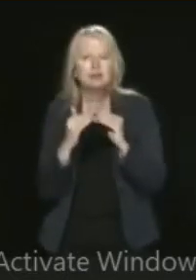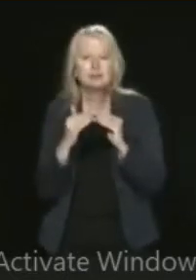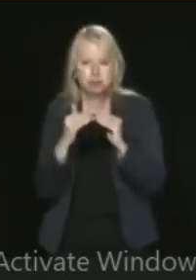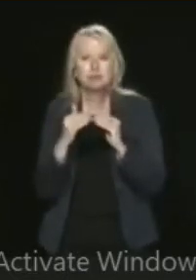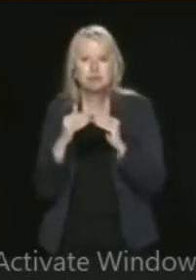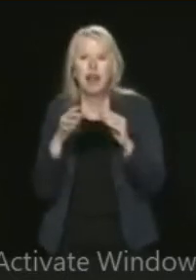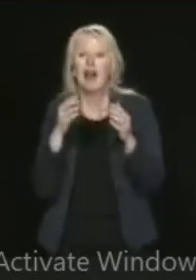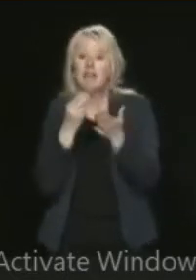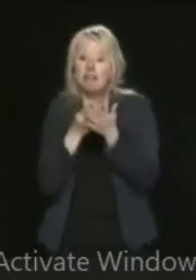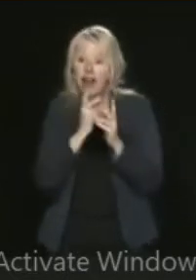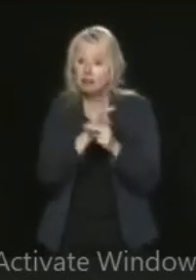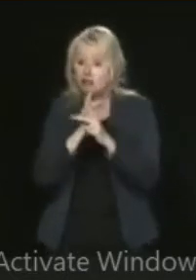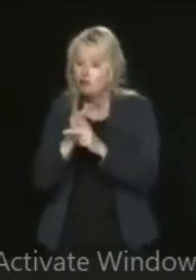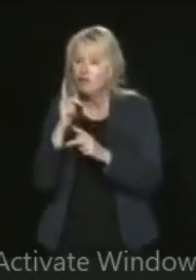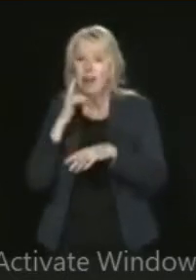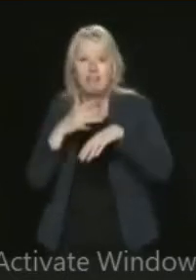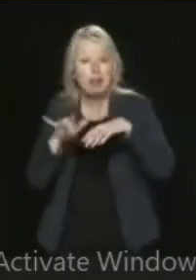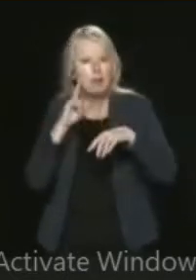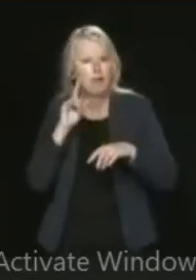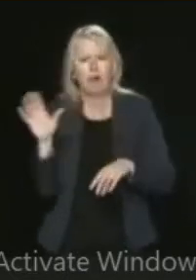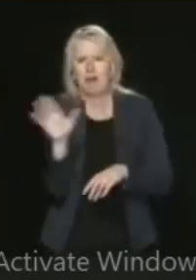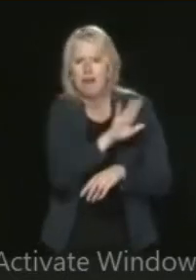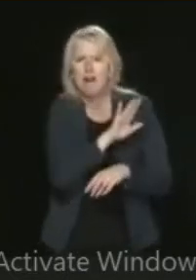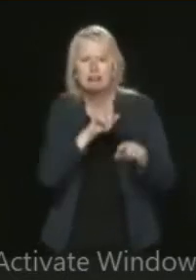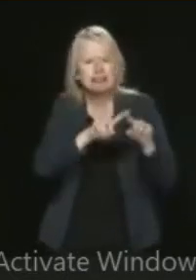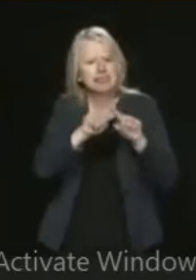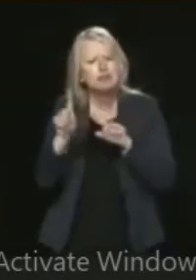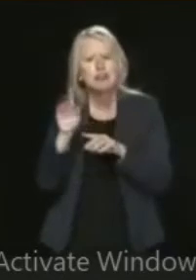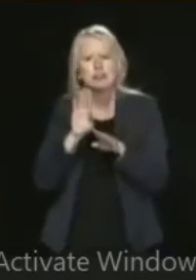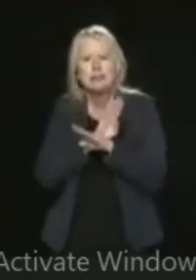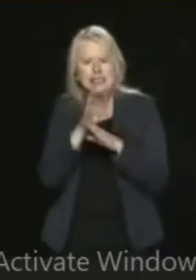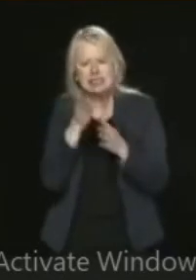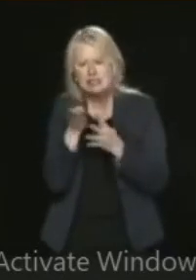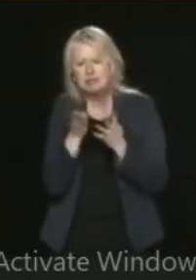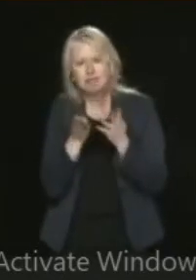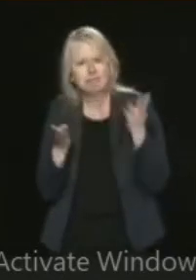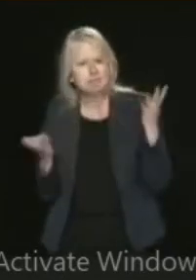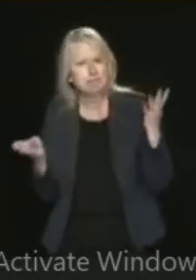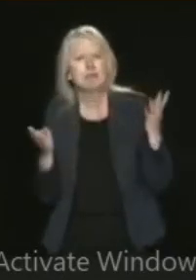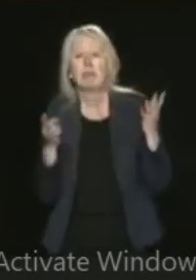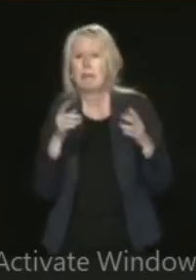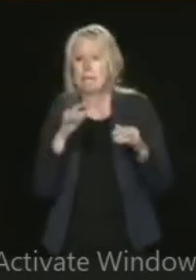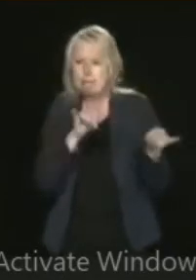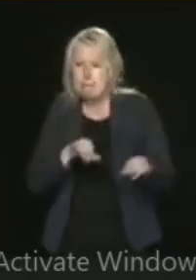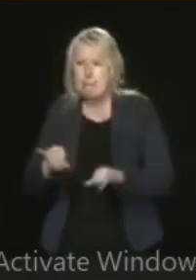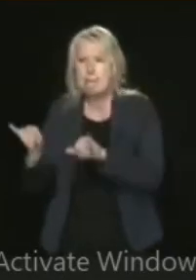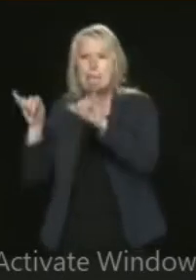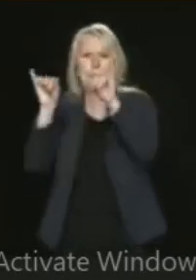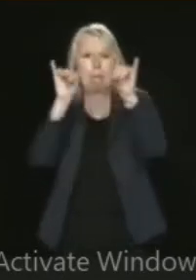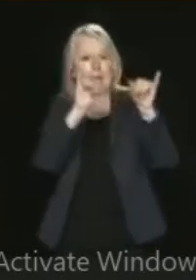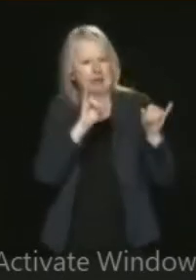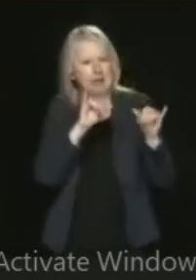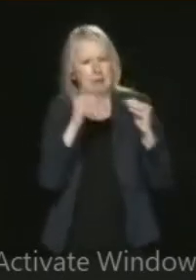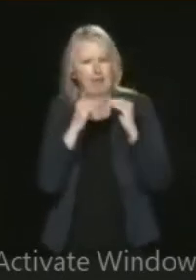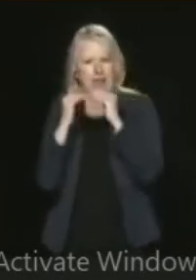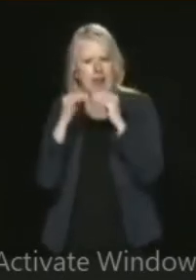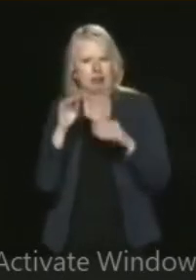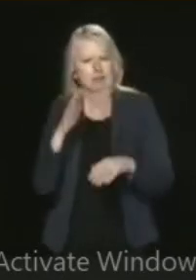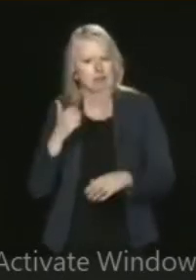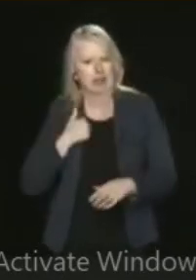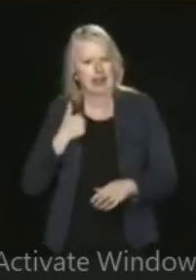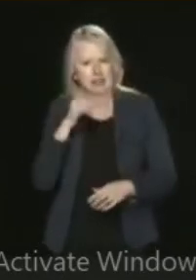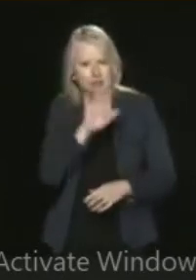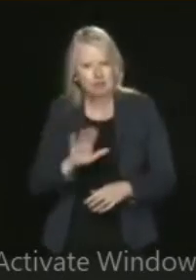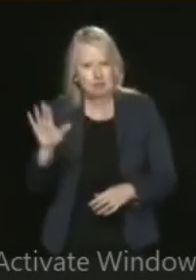to every industry sector in a way that is consistent in every province and territory right across Canada.